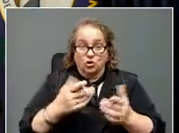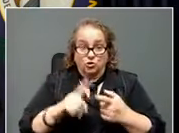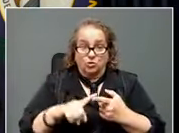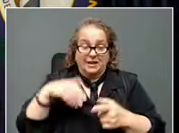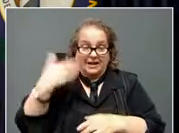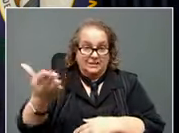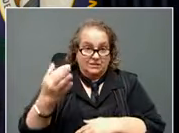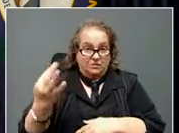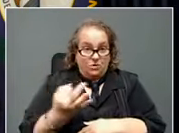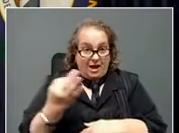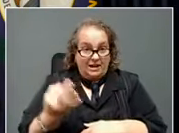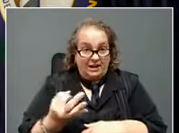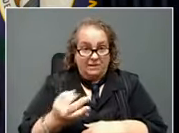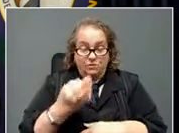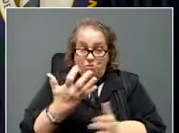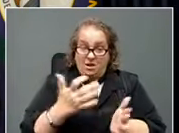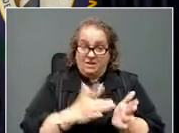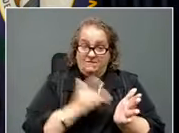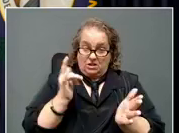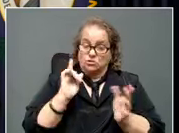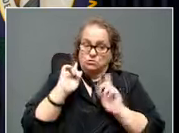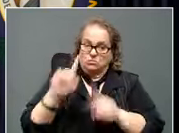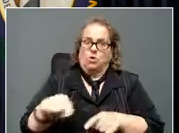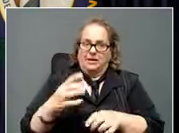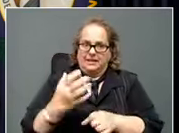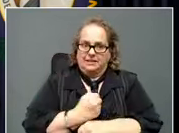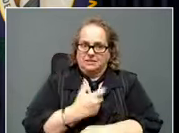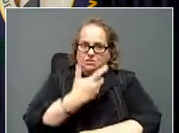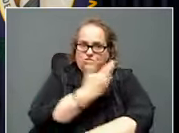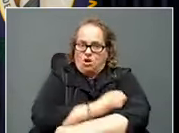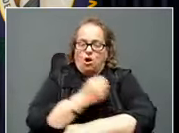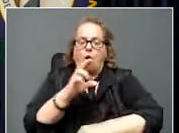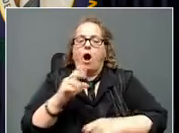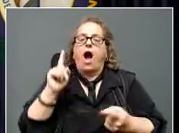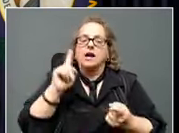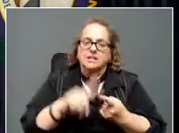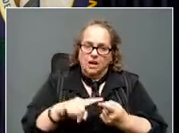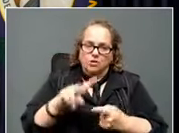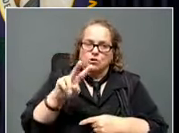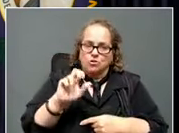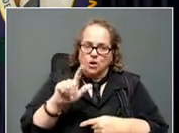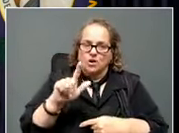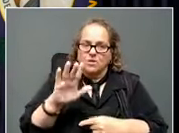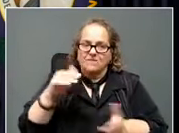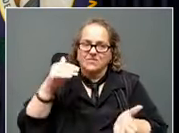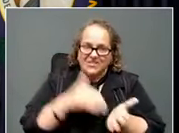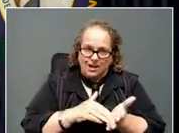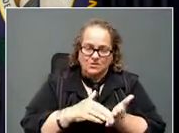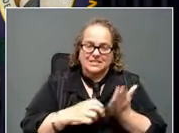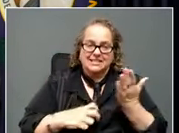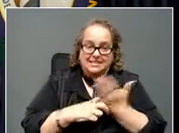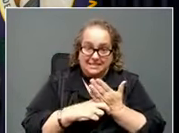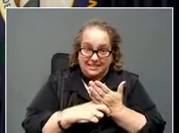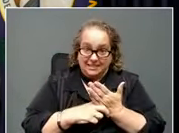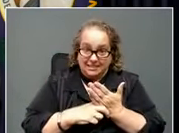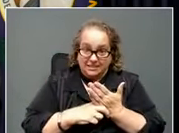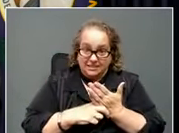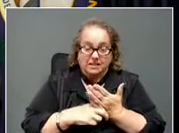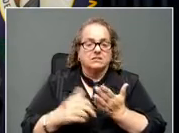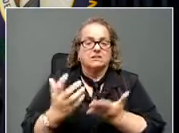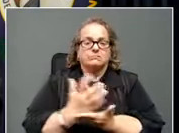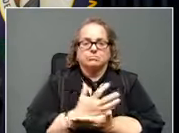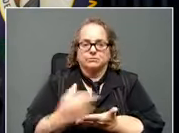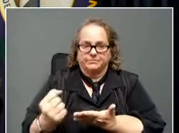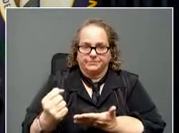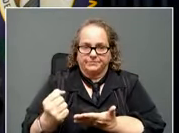want to take advantage, get out there and get it, or until the 225,000 tickets that are available run out. It'd be great if we